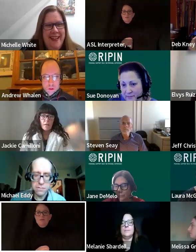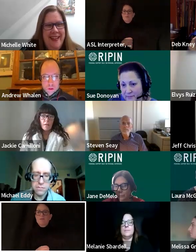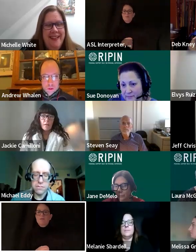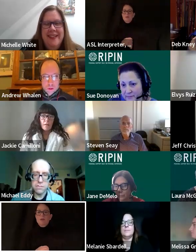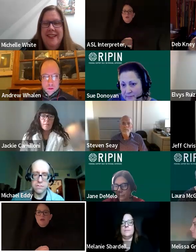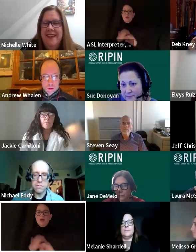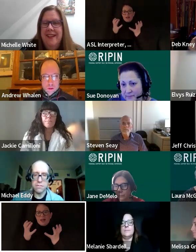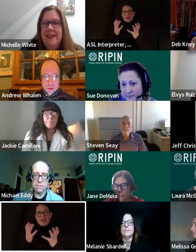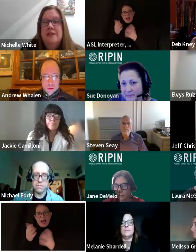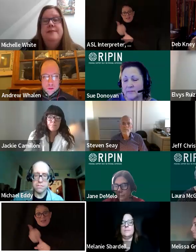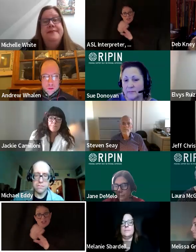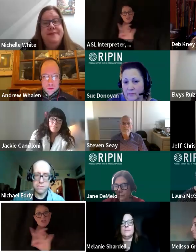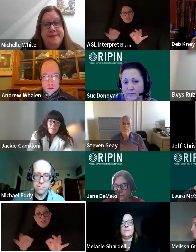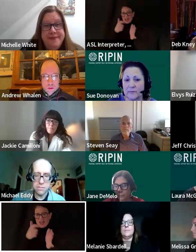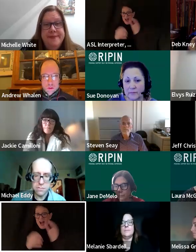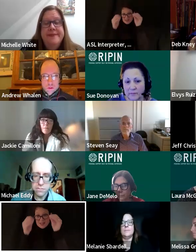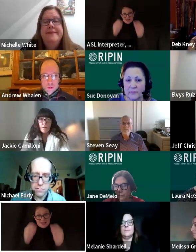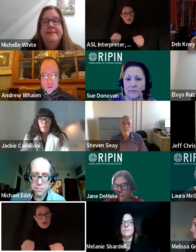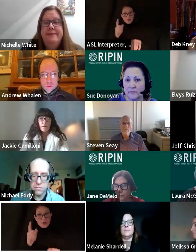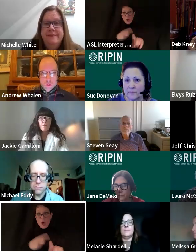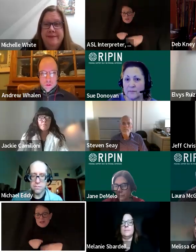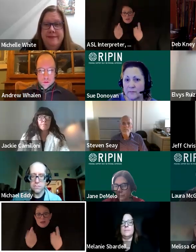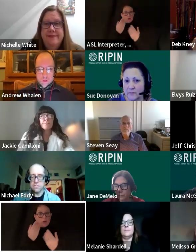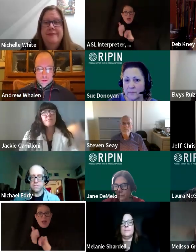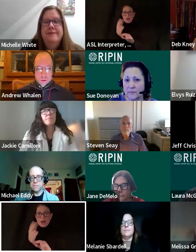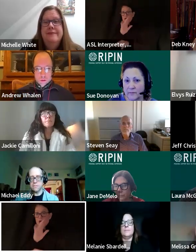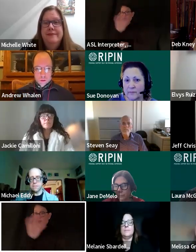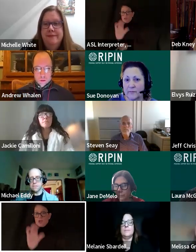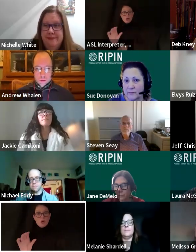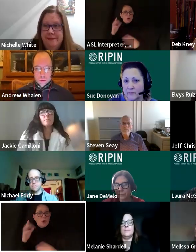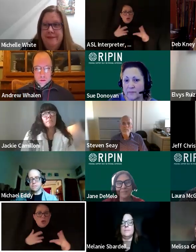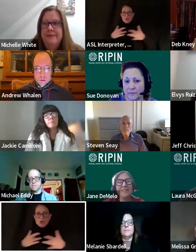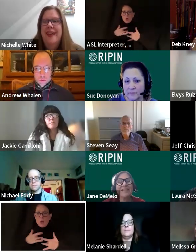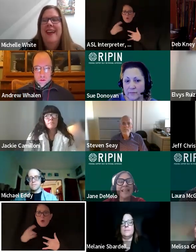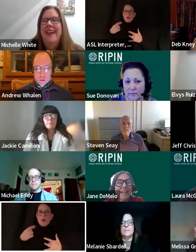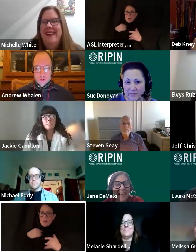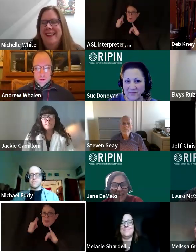The class is free. We've been doing it a long time. If you don't know how to use Zoom, don't worry. Neither do we. No.